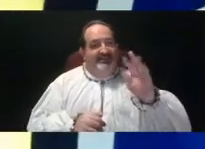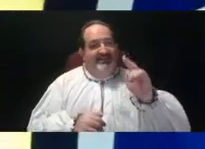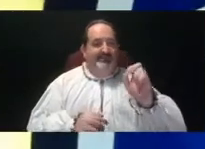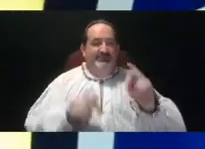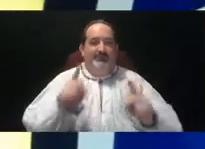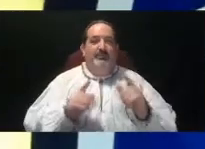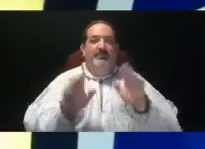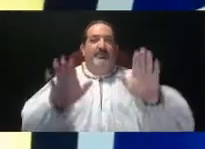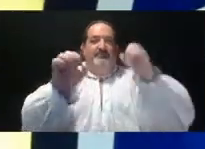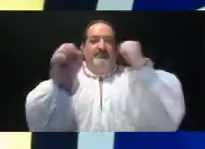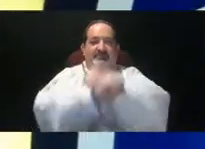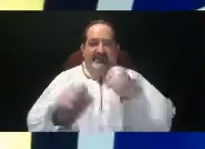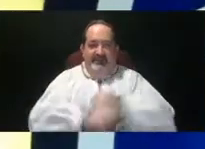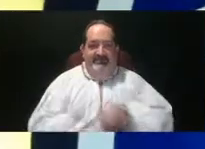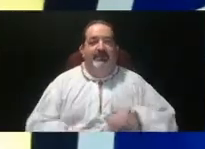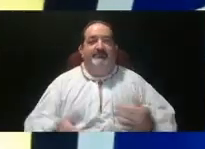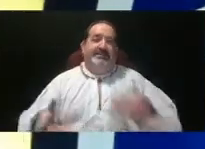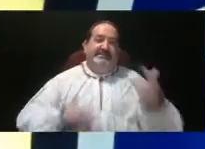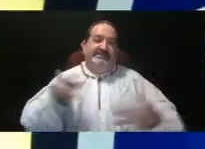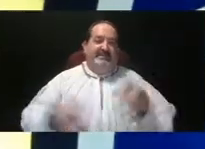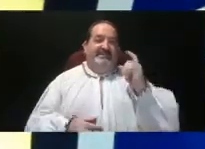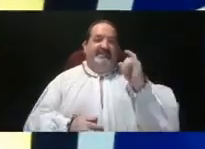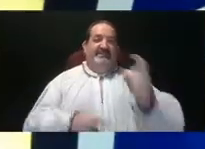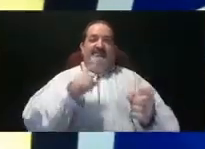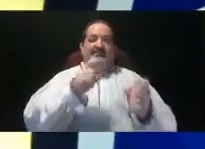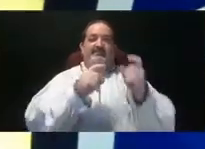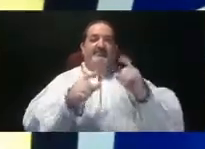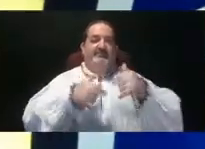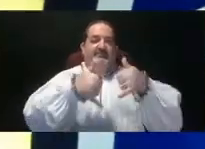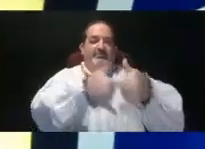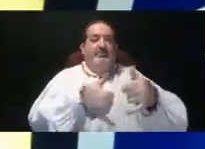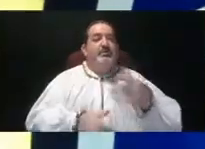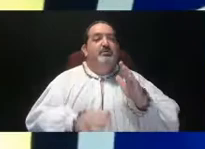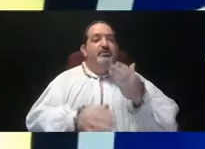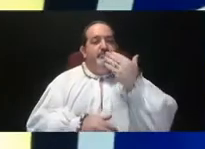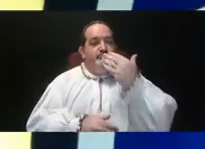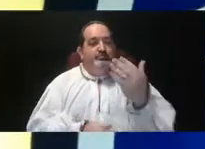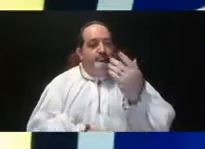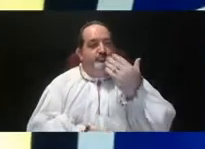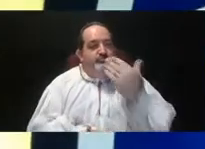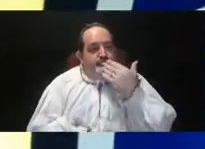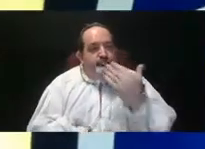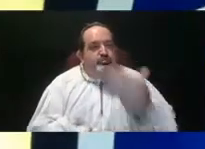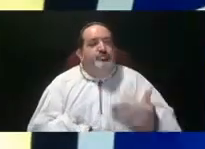fighting prowess. I am very excited to give this award out. Well done, Benjamin. Well done.